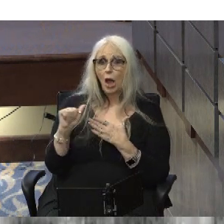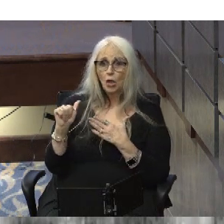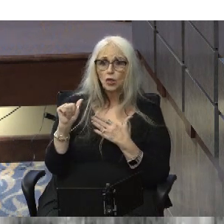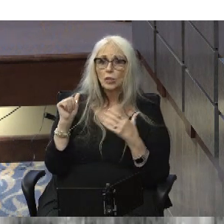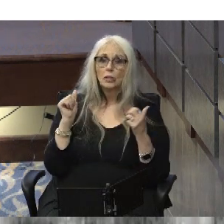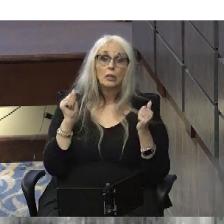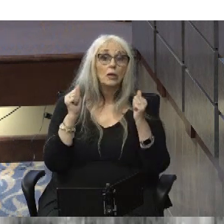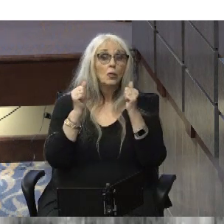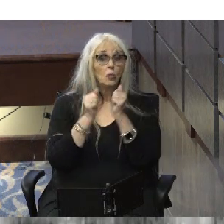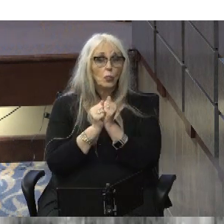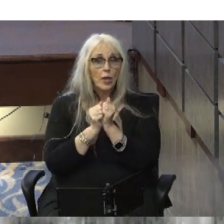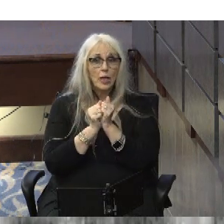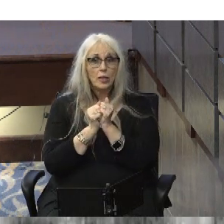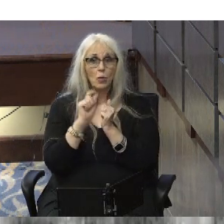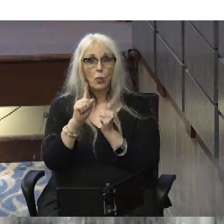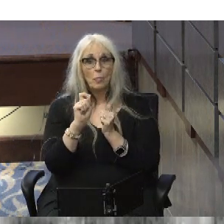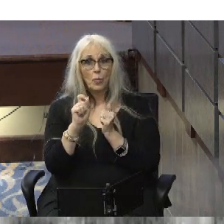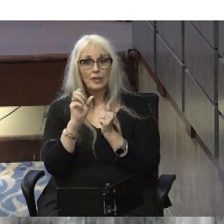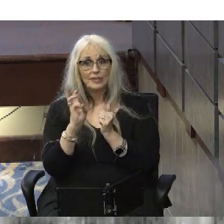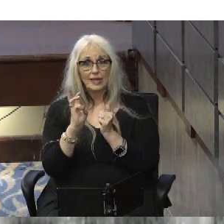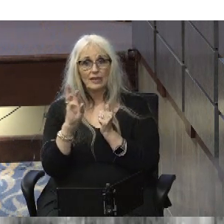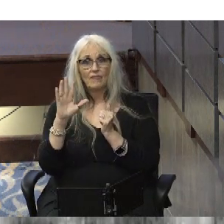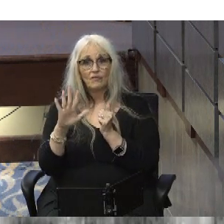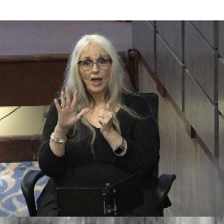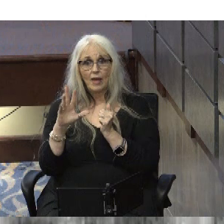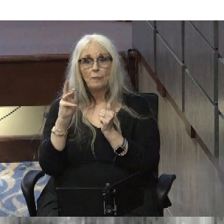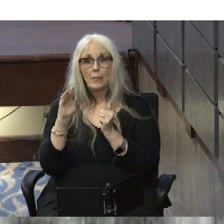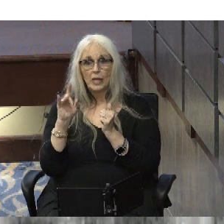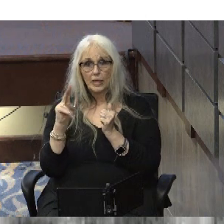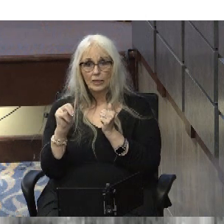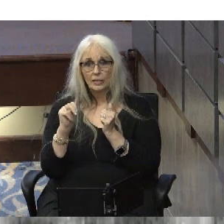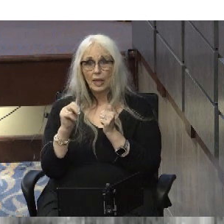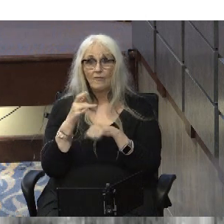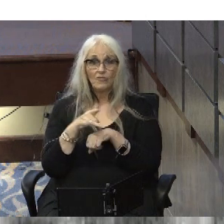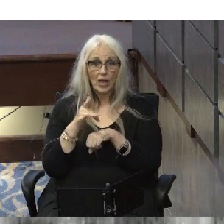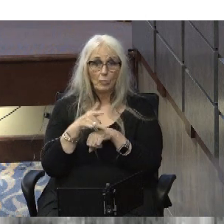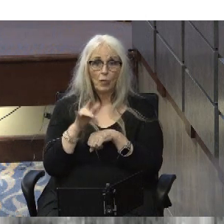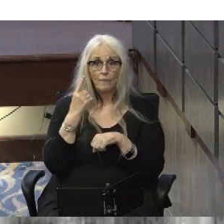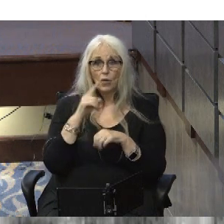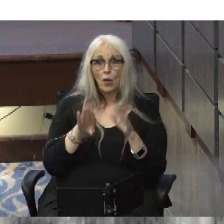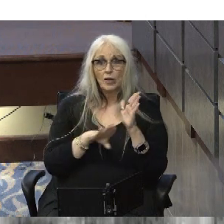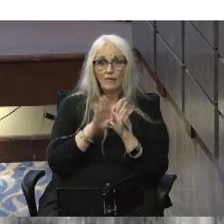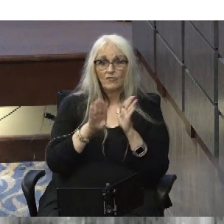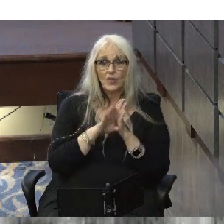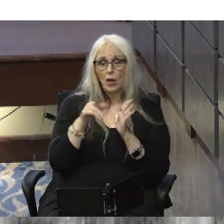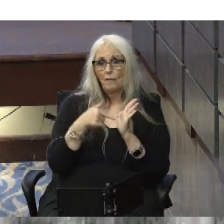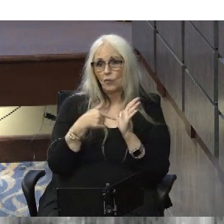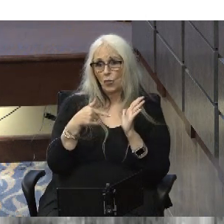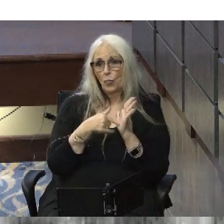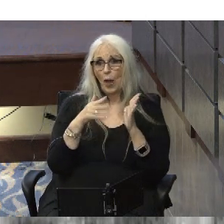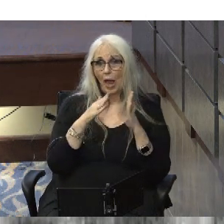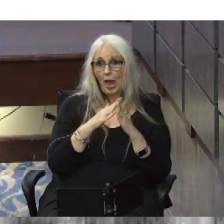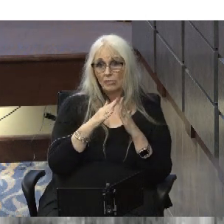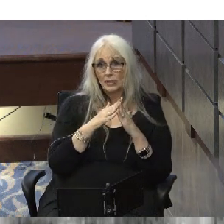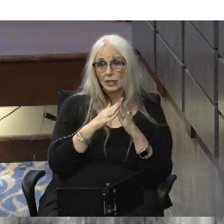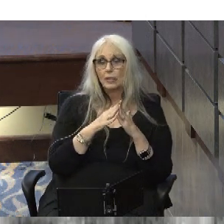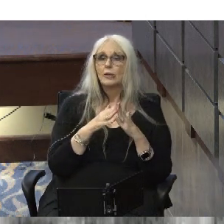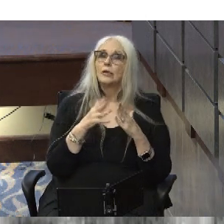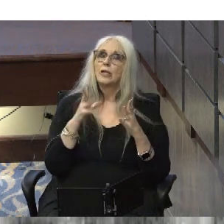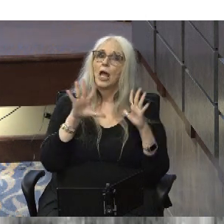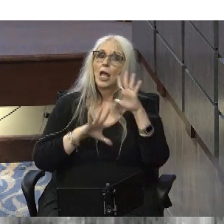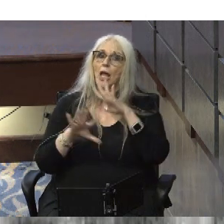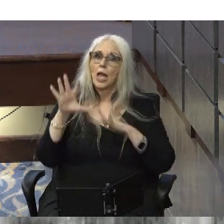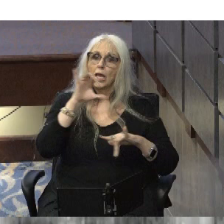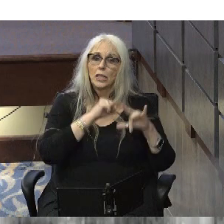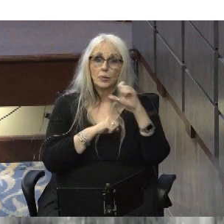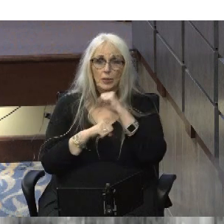With the 1.658 million being made available for the development of affordable housing, it's estimated that